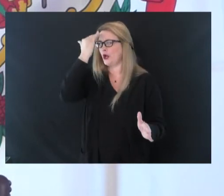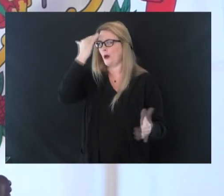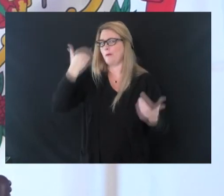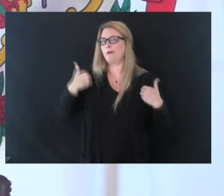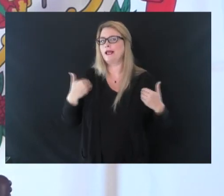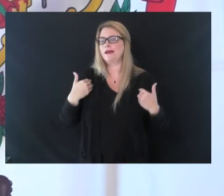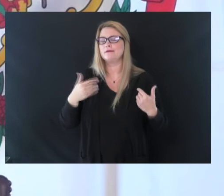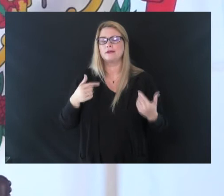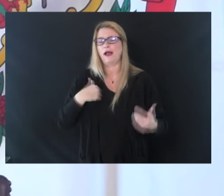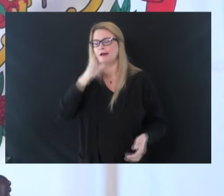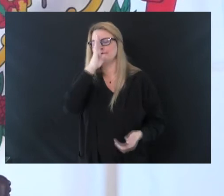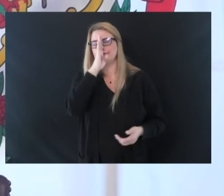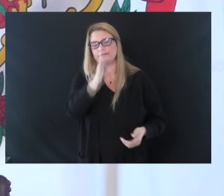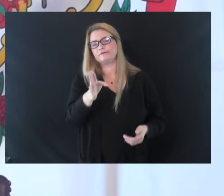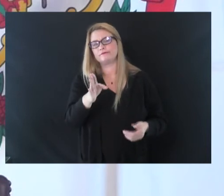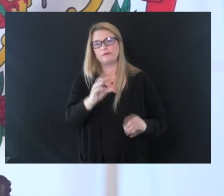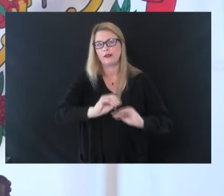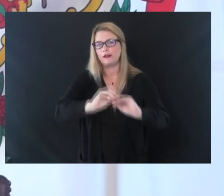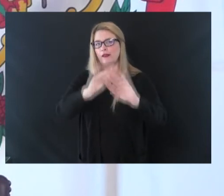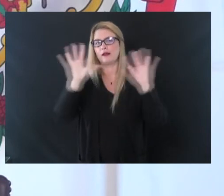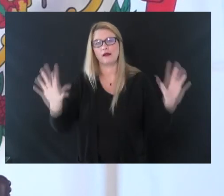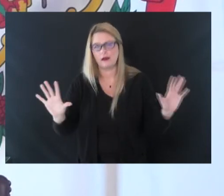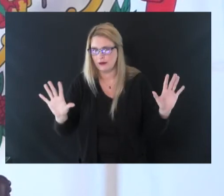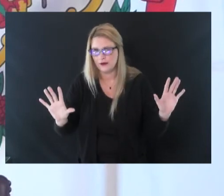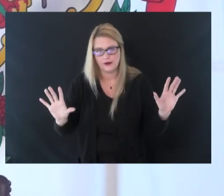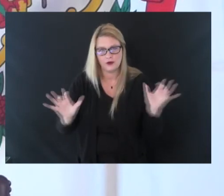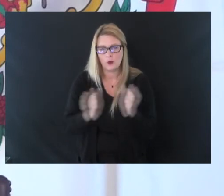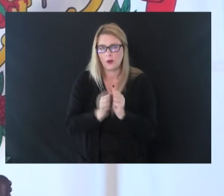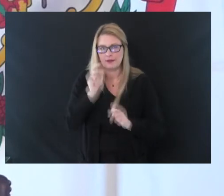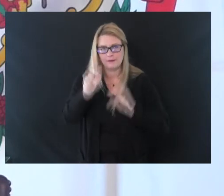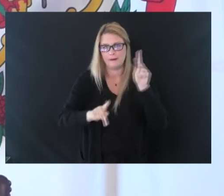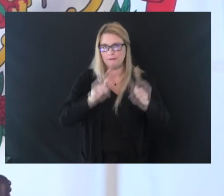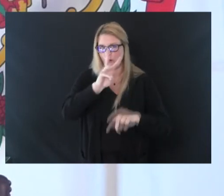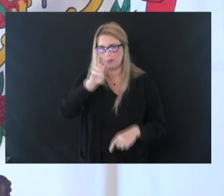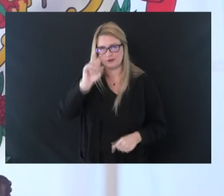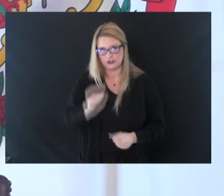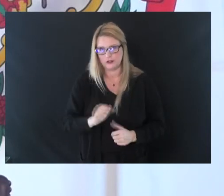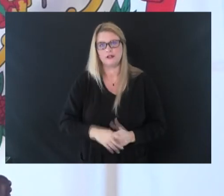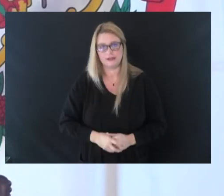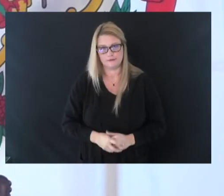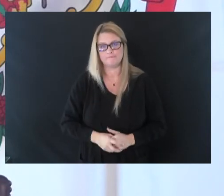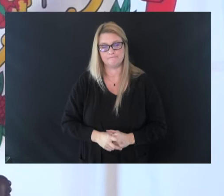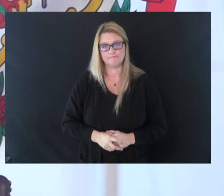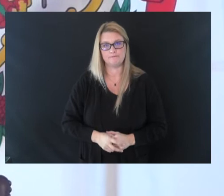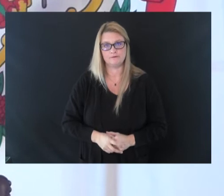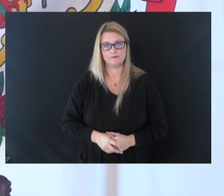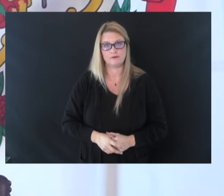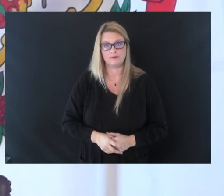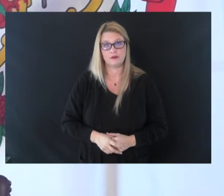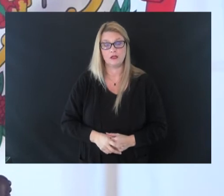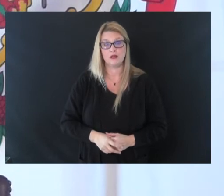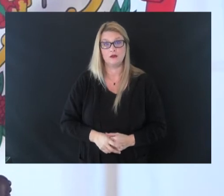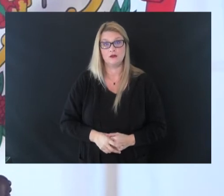in plain language and absolutely just speak the truth, but to all of our